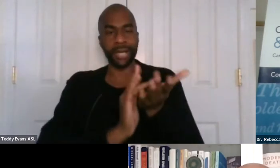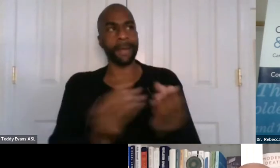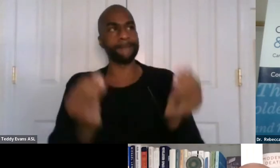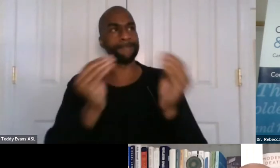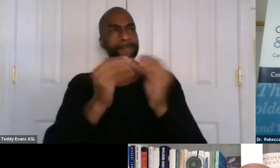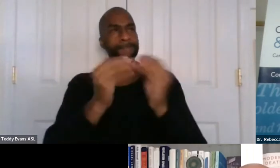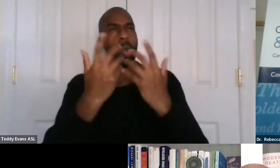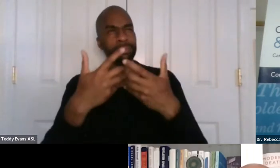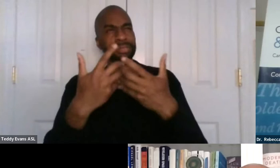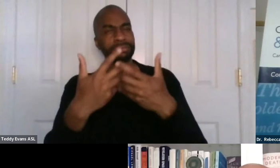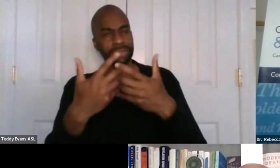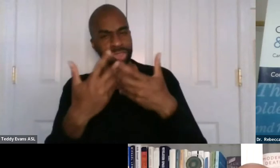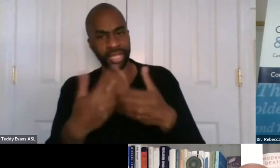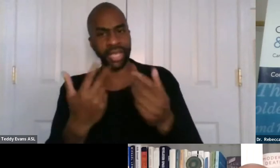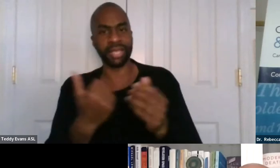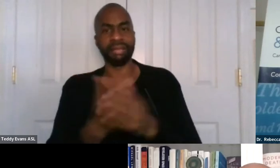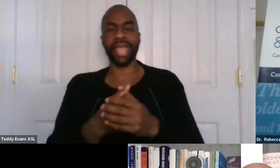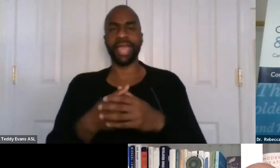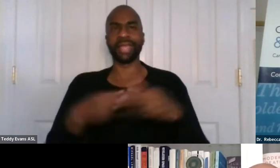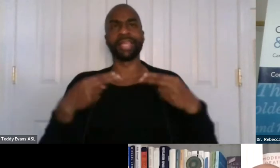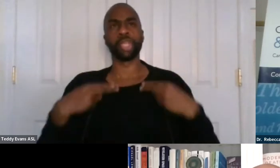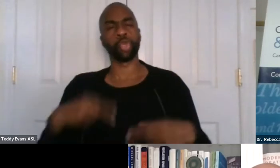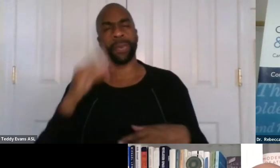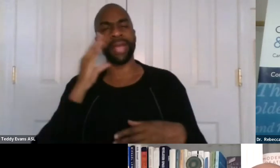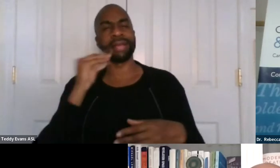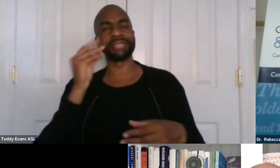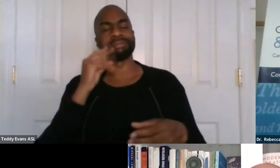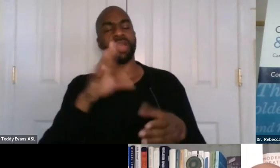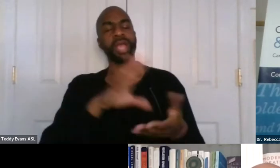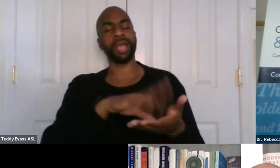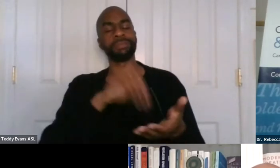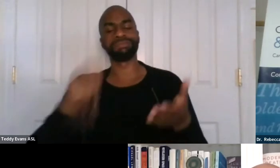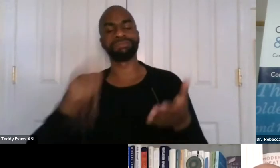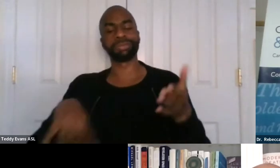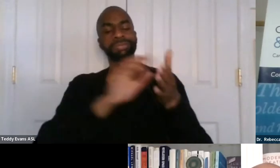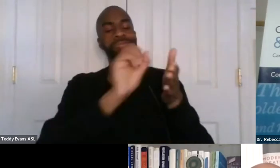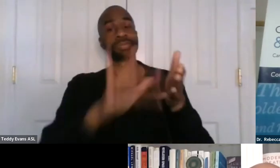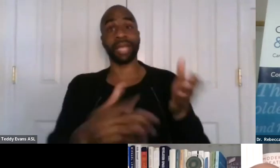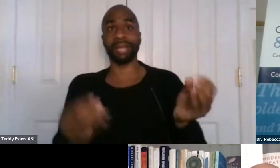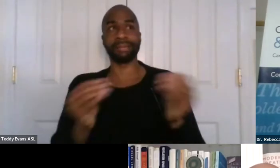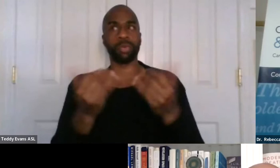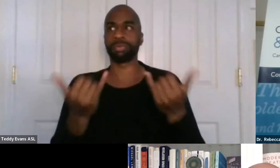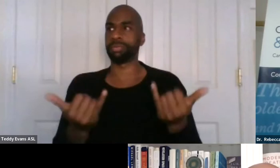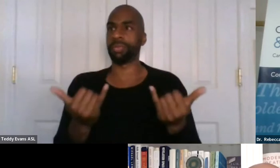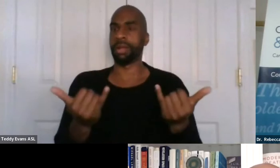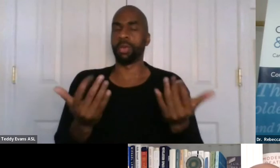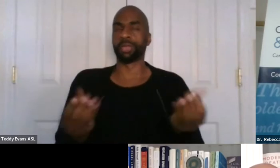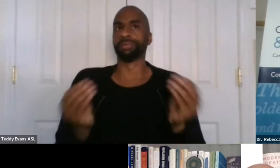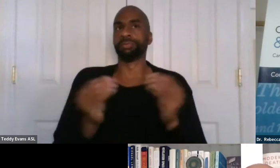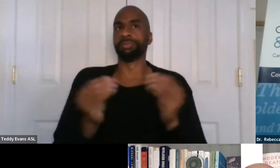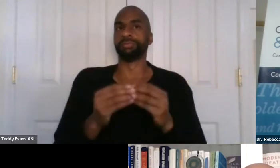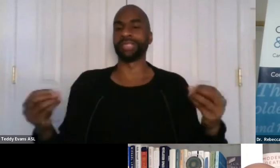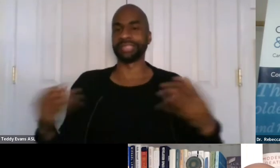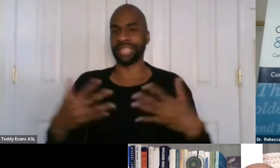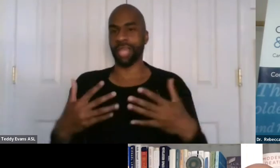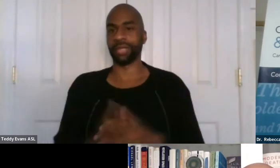the human aspects of that experience, you're going to make it even more scary, because now not only is it causing you existential distress, but it's in